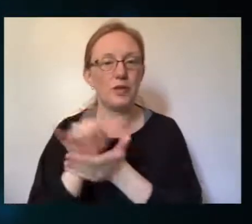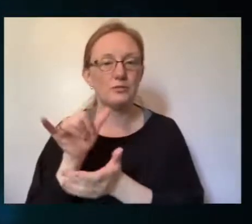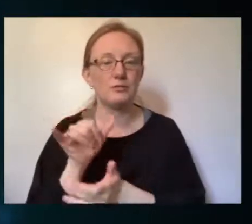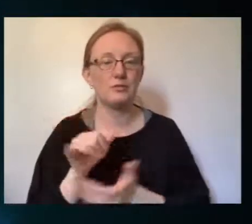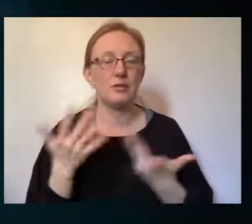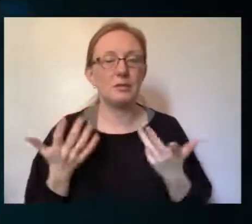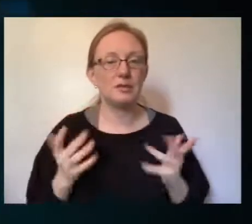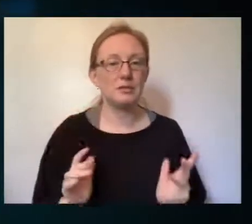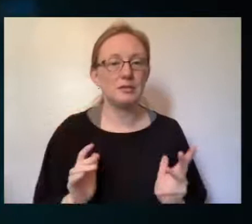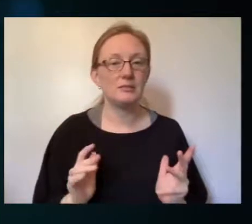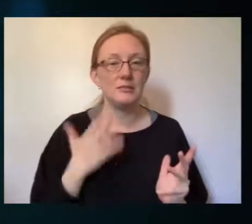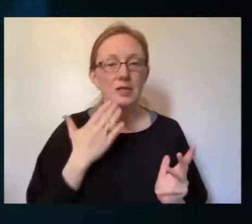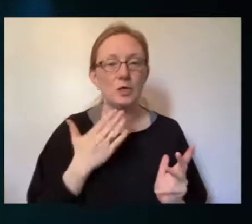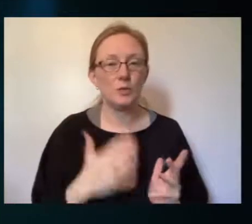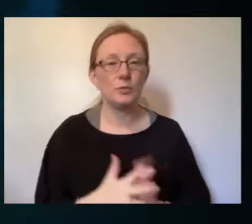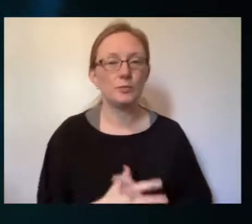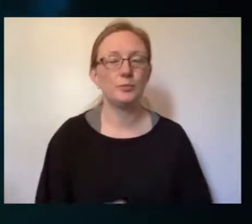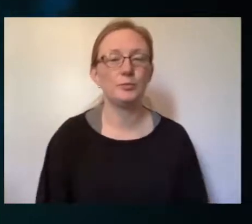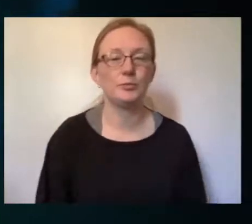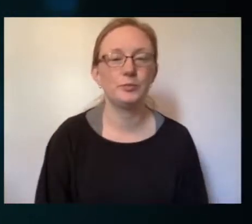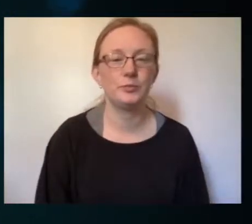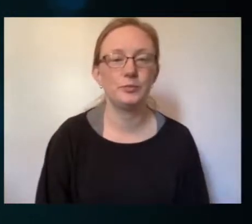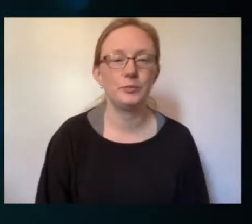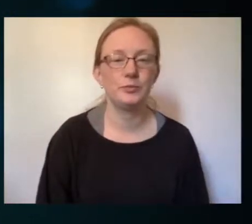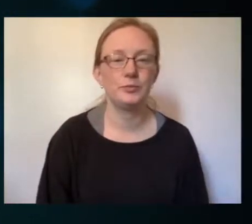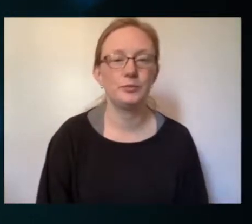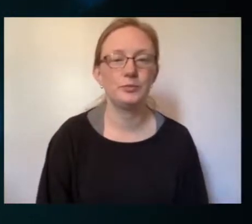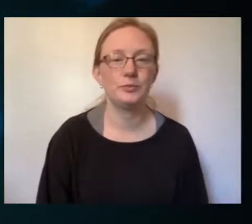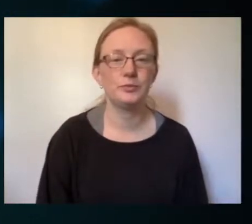capacity. Thank you.